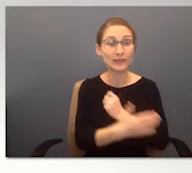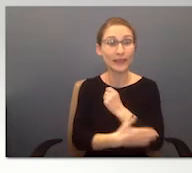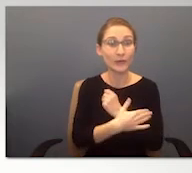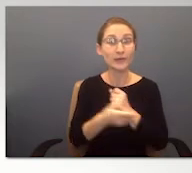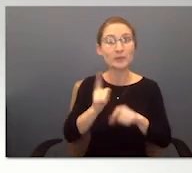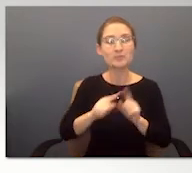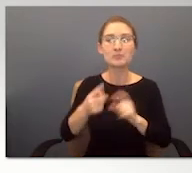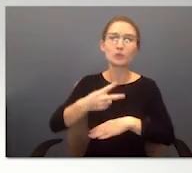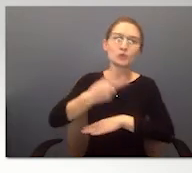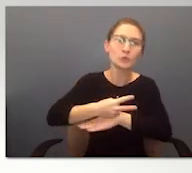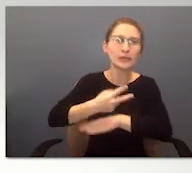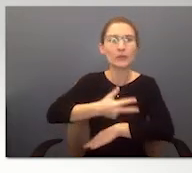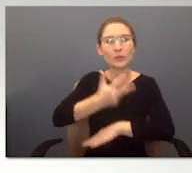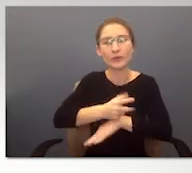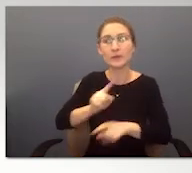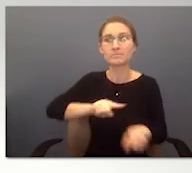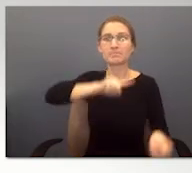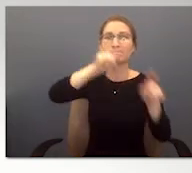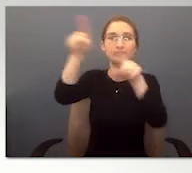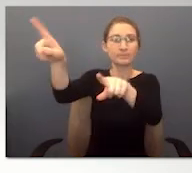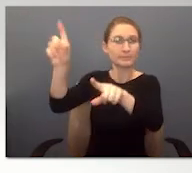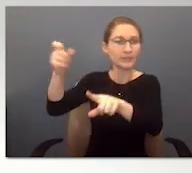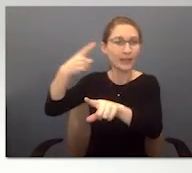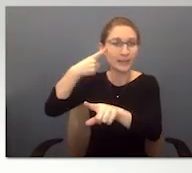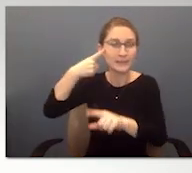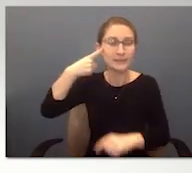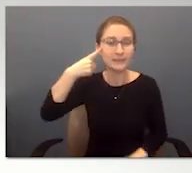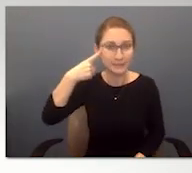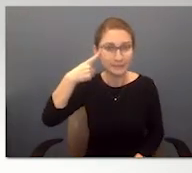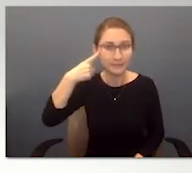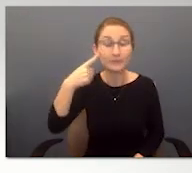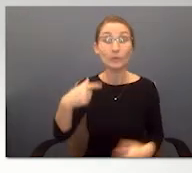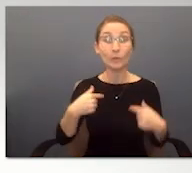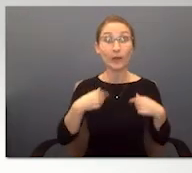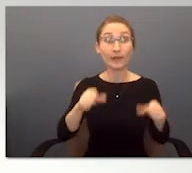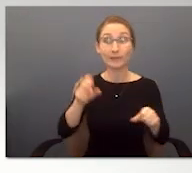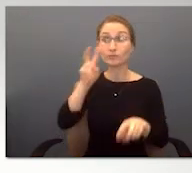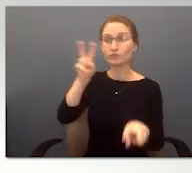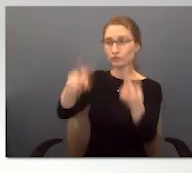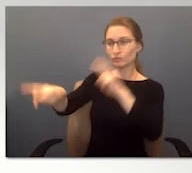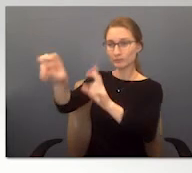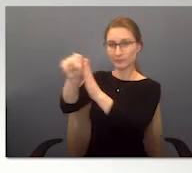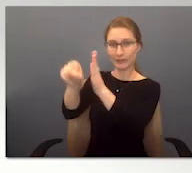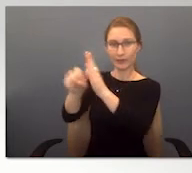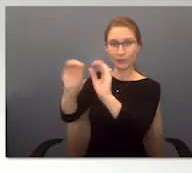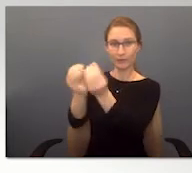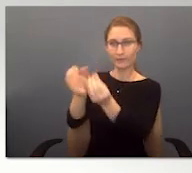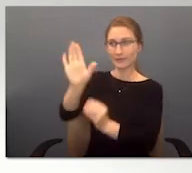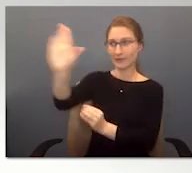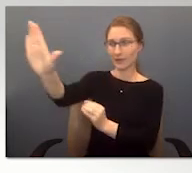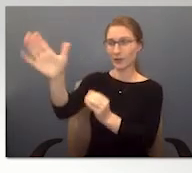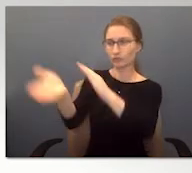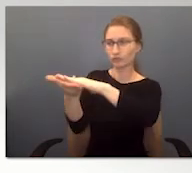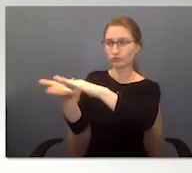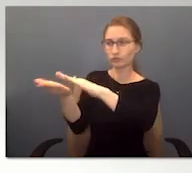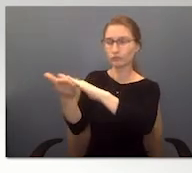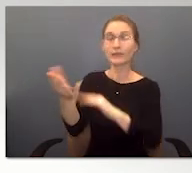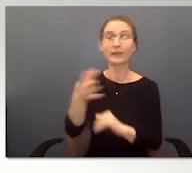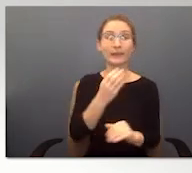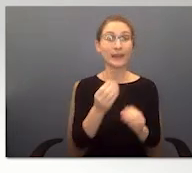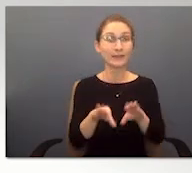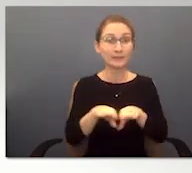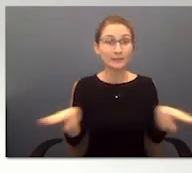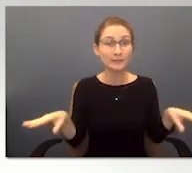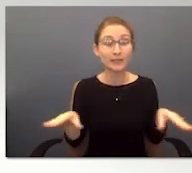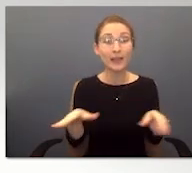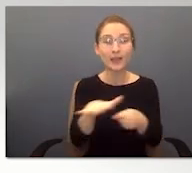Mondays and Tuesdays. So I really, through my arrangement, have gotten to see the workings of the state office, but also the local offices,